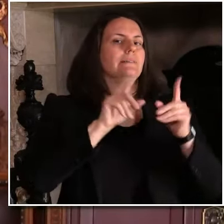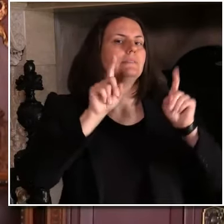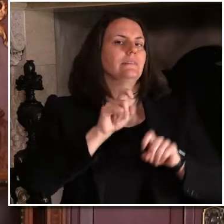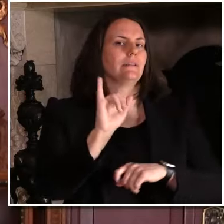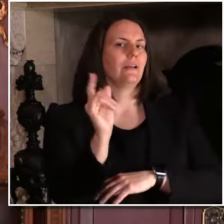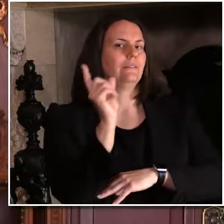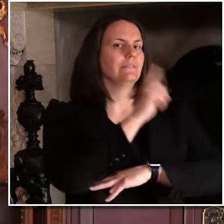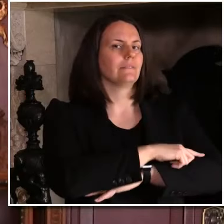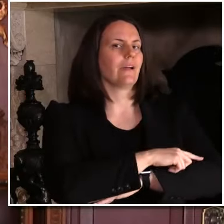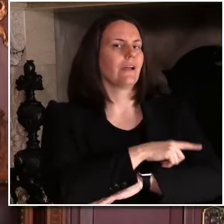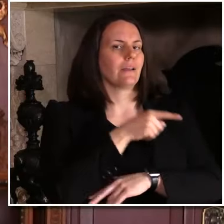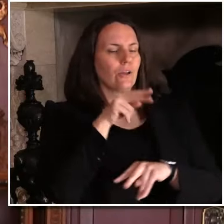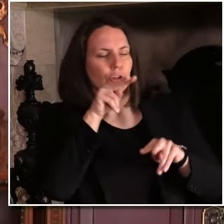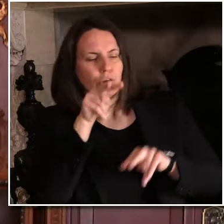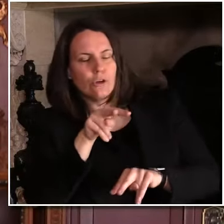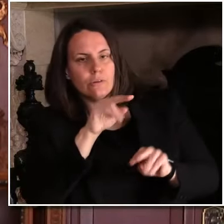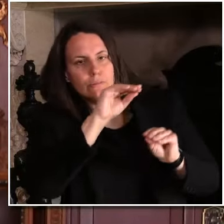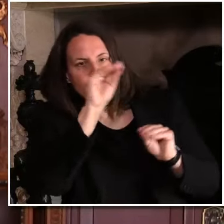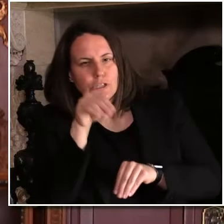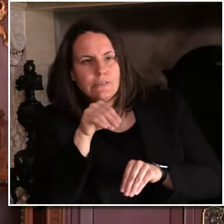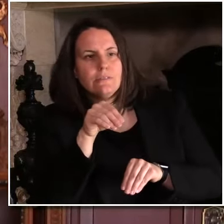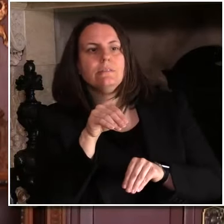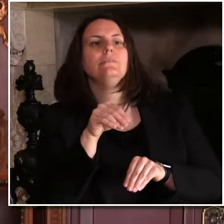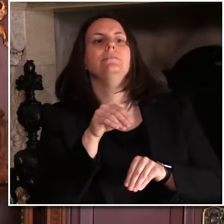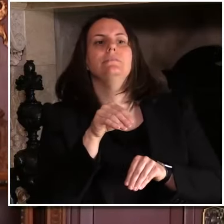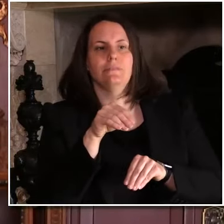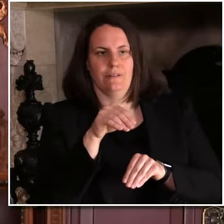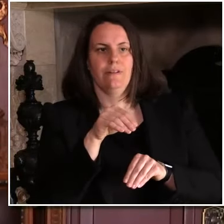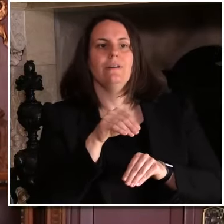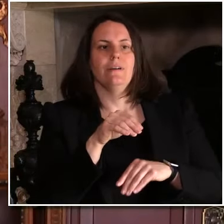positive tests divided by the number of